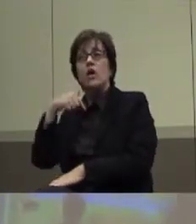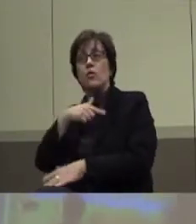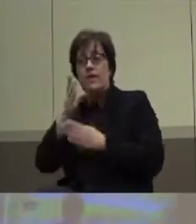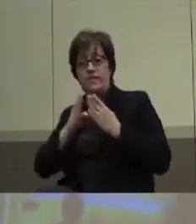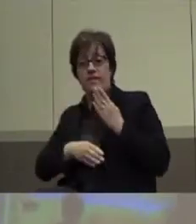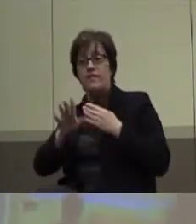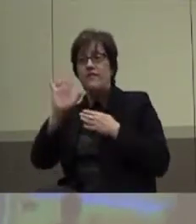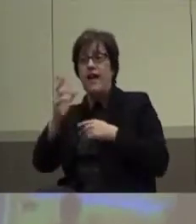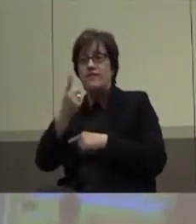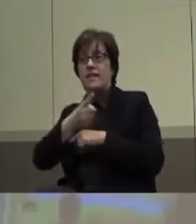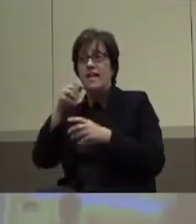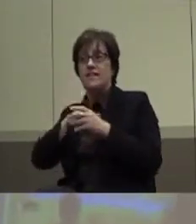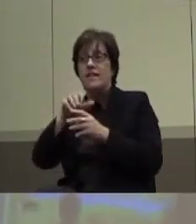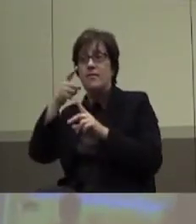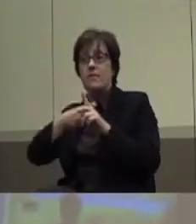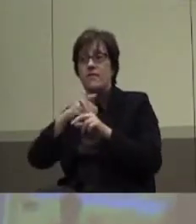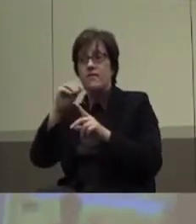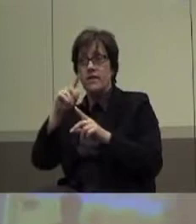more?